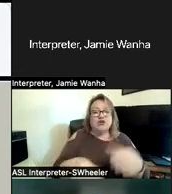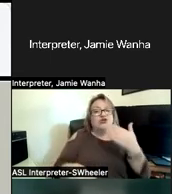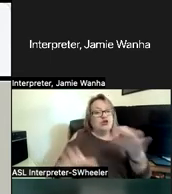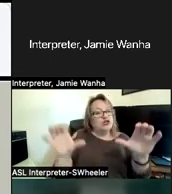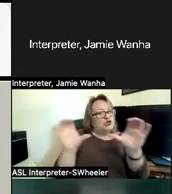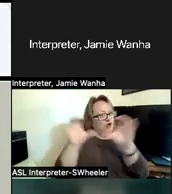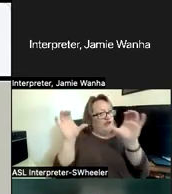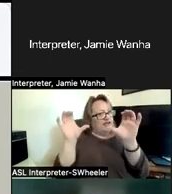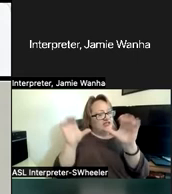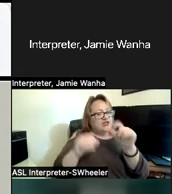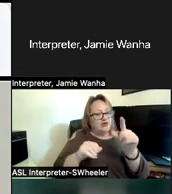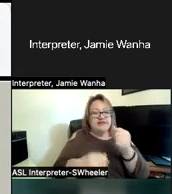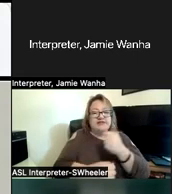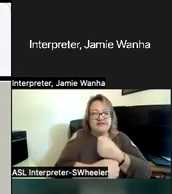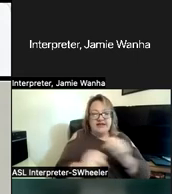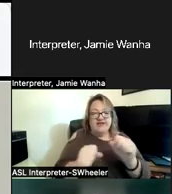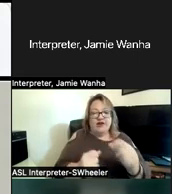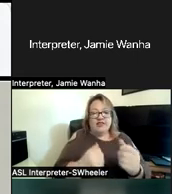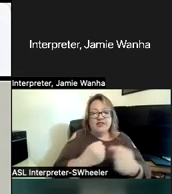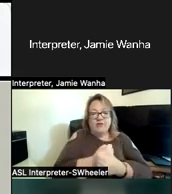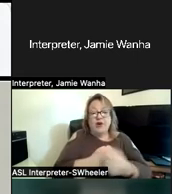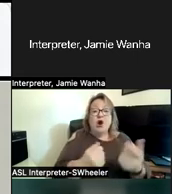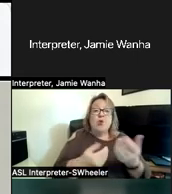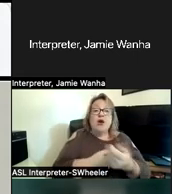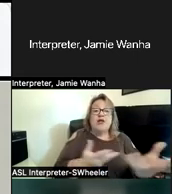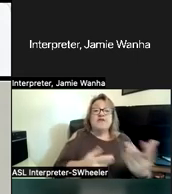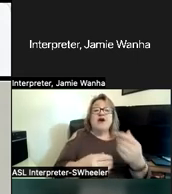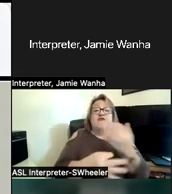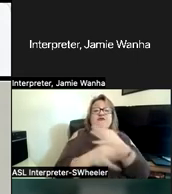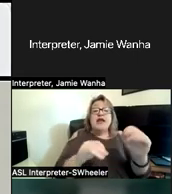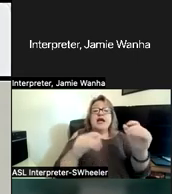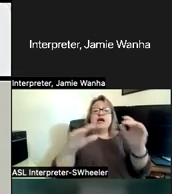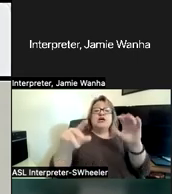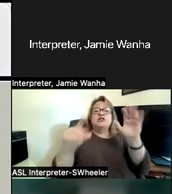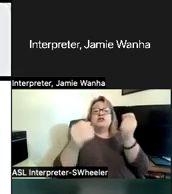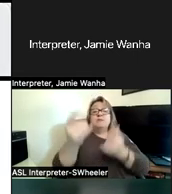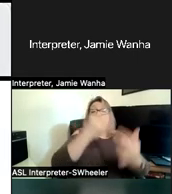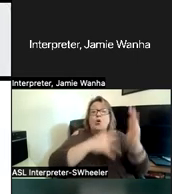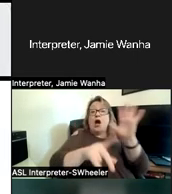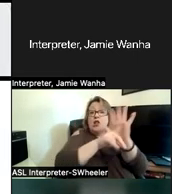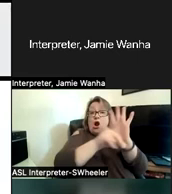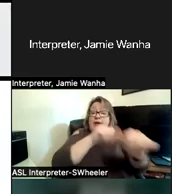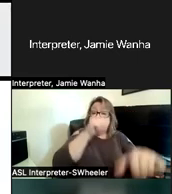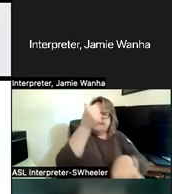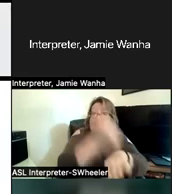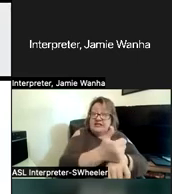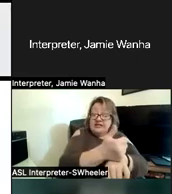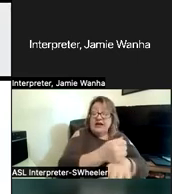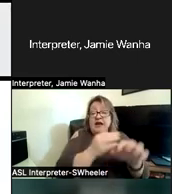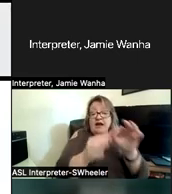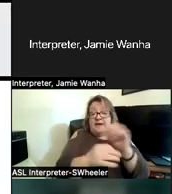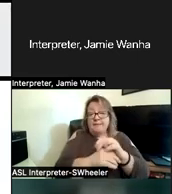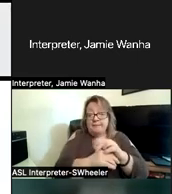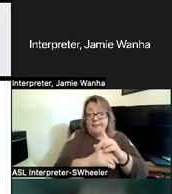know how to save your loved ones. We offer free smoke alarm installations and also free shelter training for our partner organizations. We want to make sure everyone